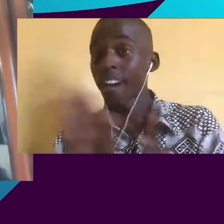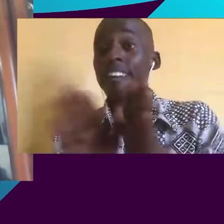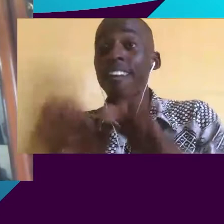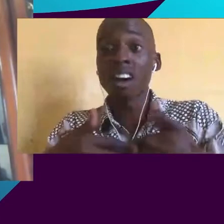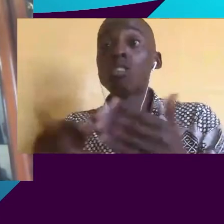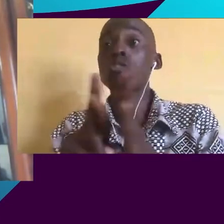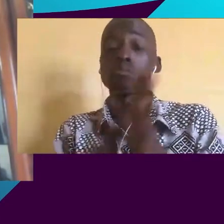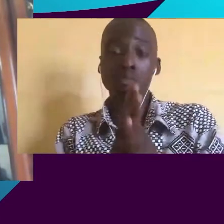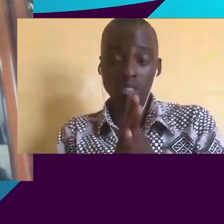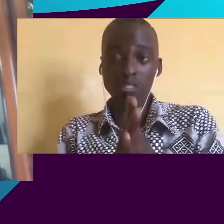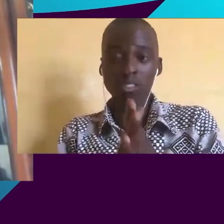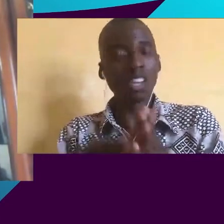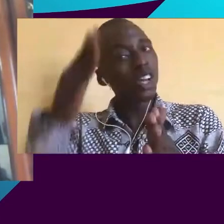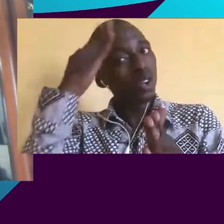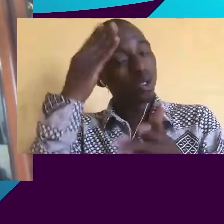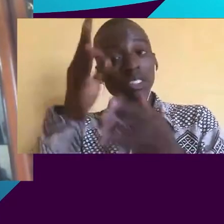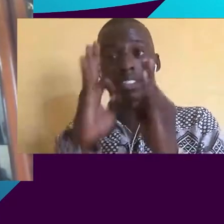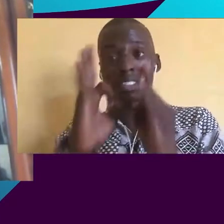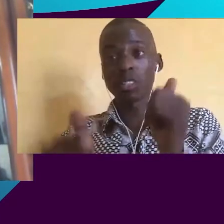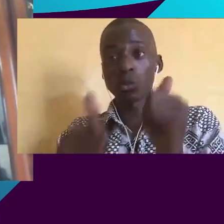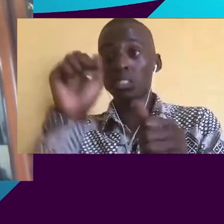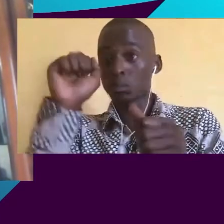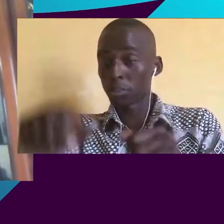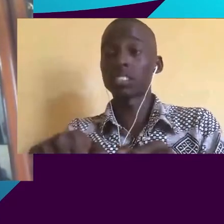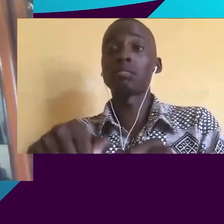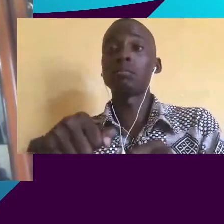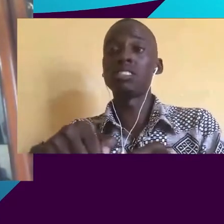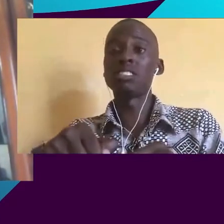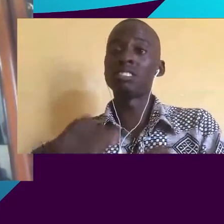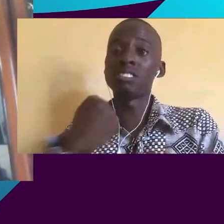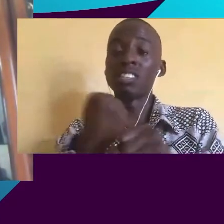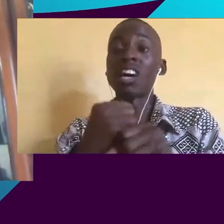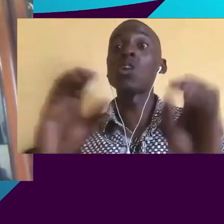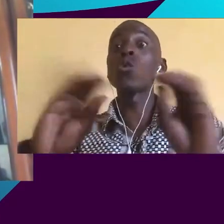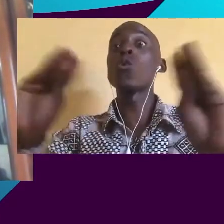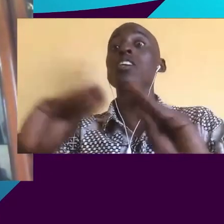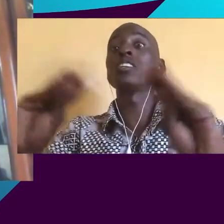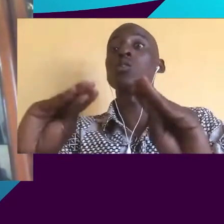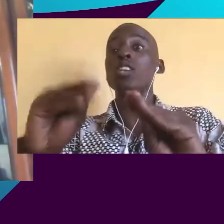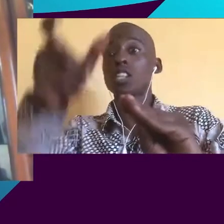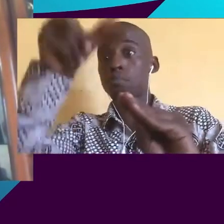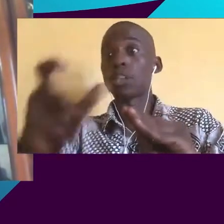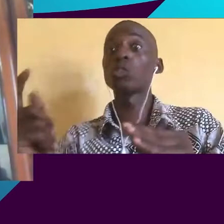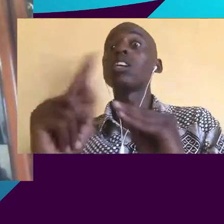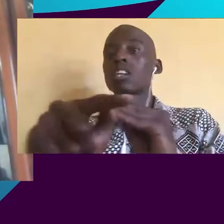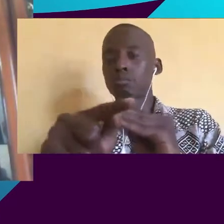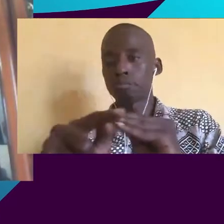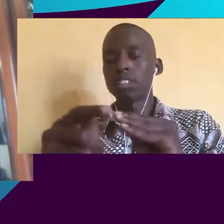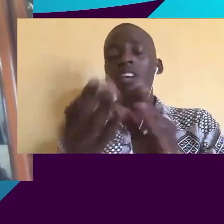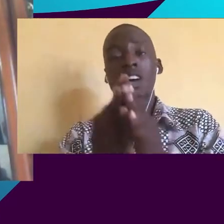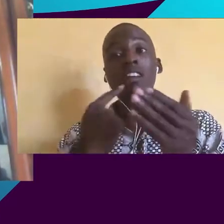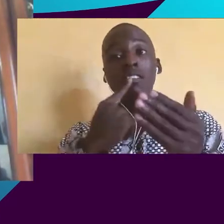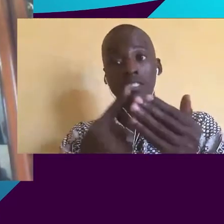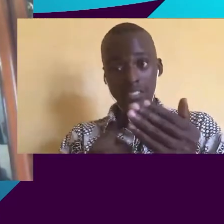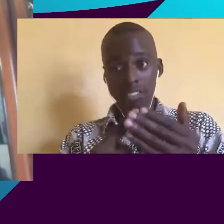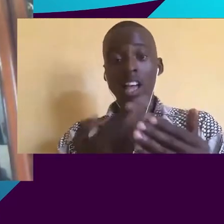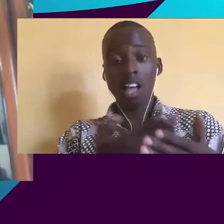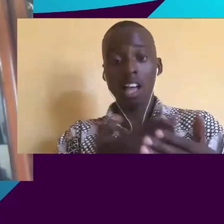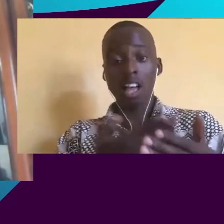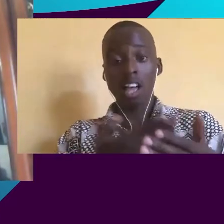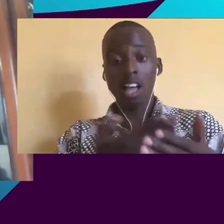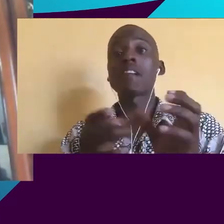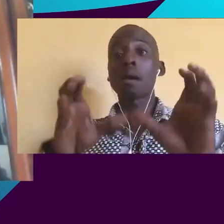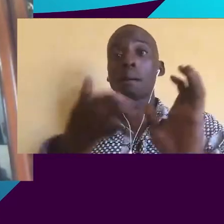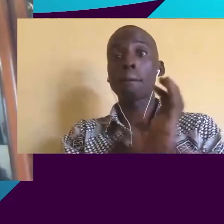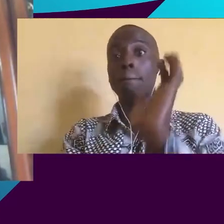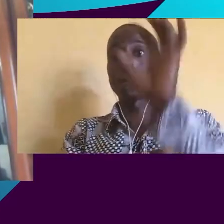These are things that are supposed to be kind of oriented when a player comes in. And I'll say this because I have a basketball team. And for each player